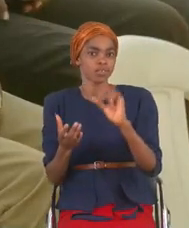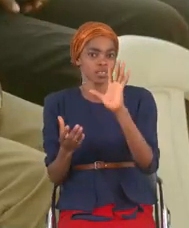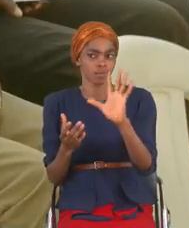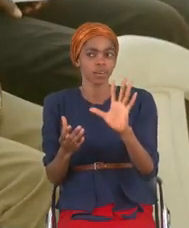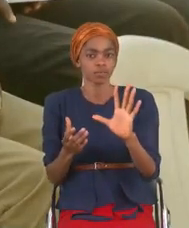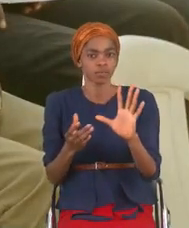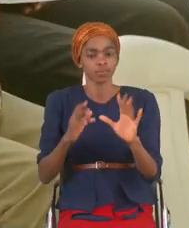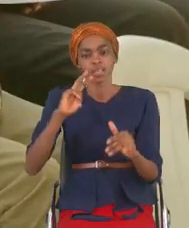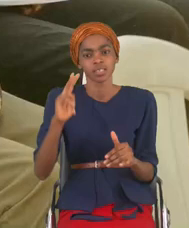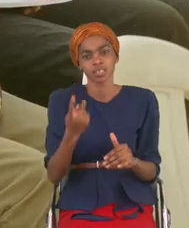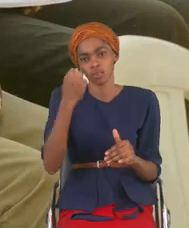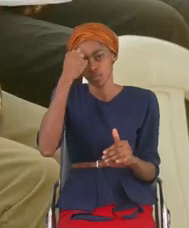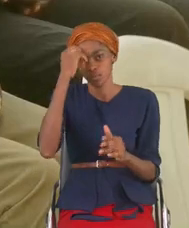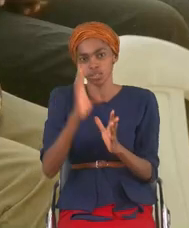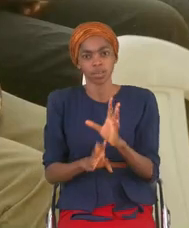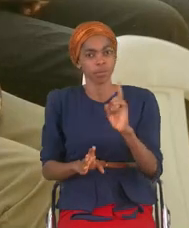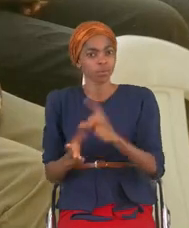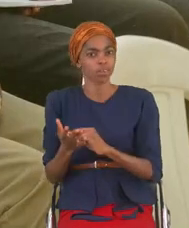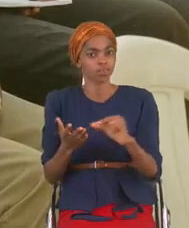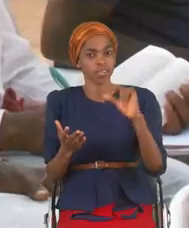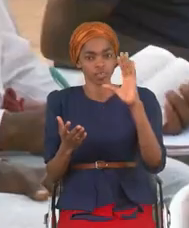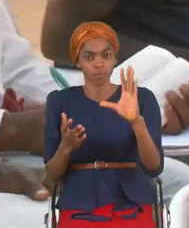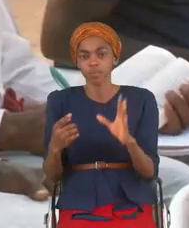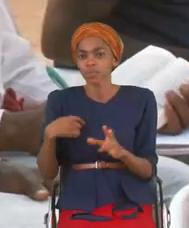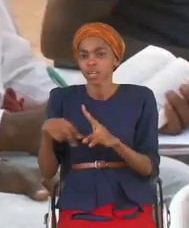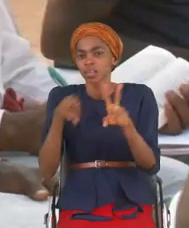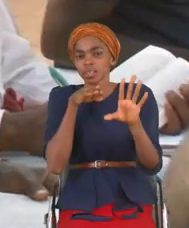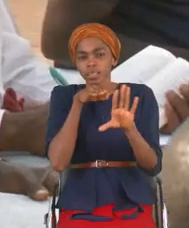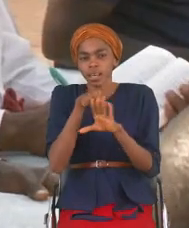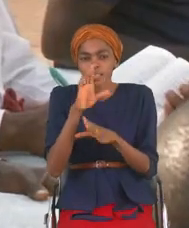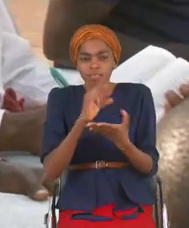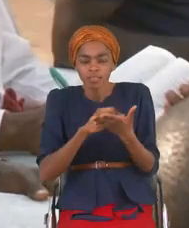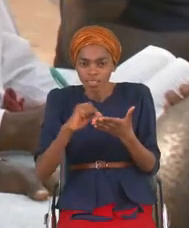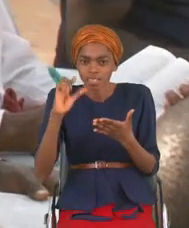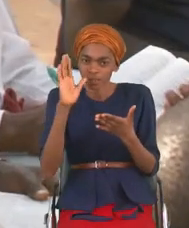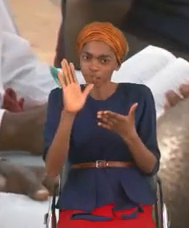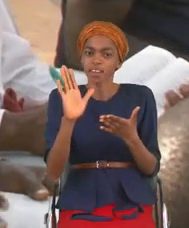second timothy chapter 1 we're looking at verse 5